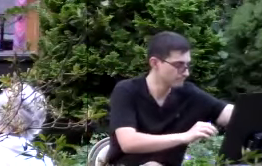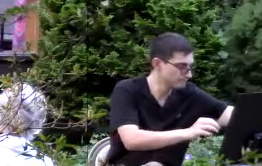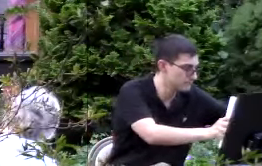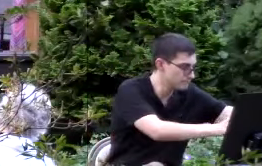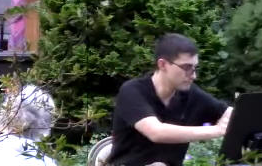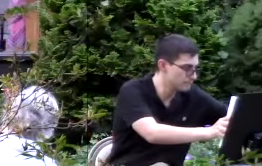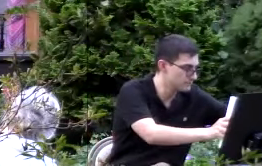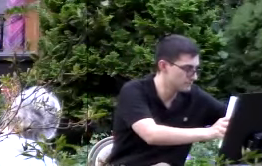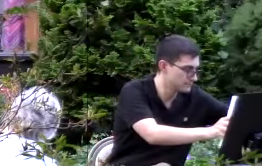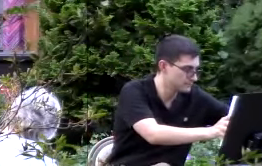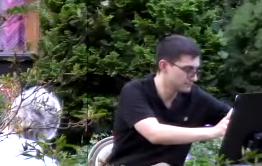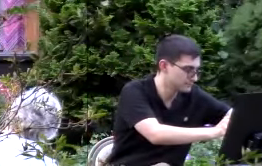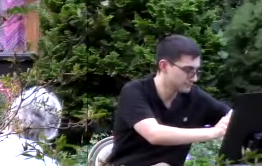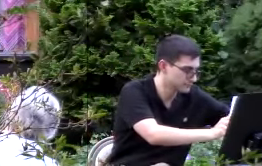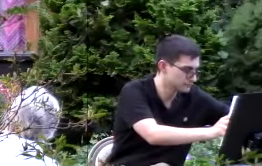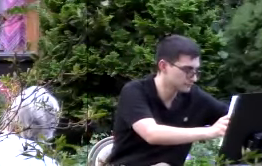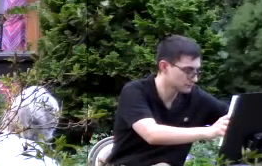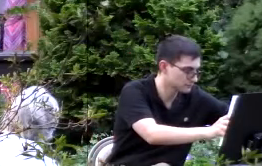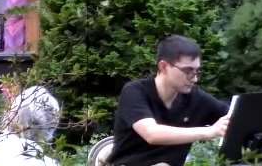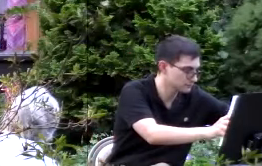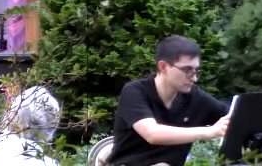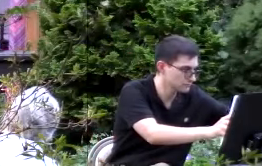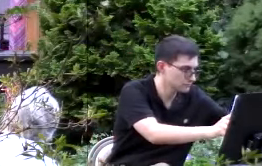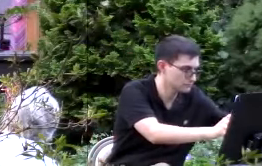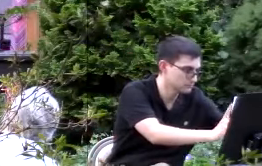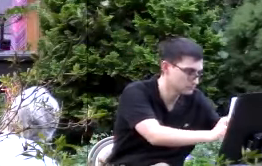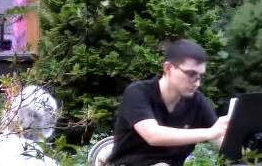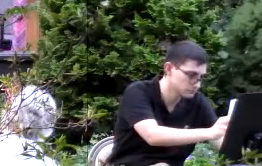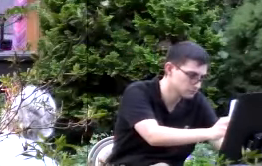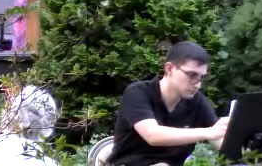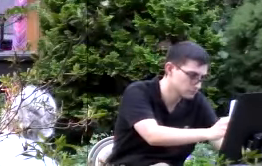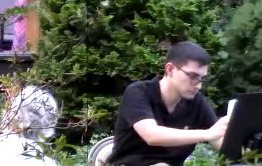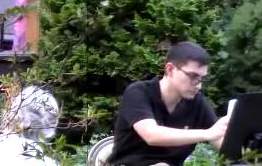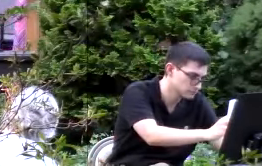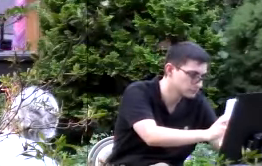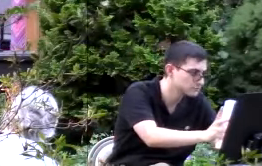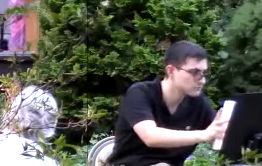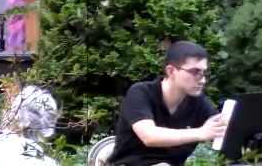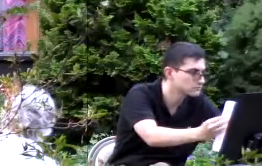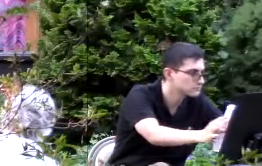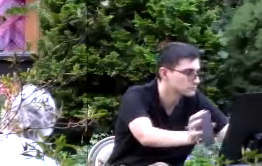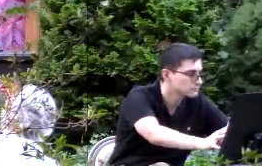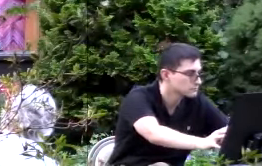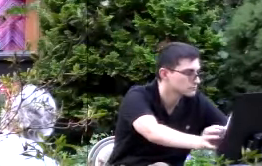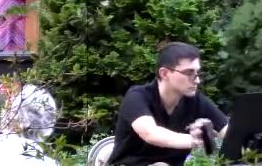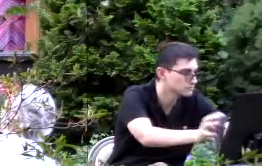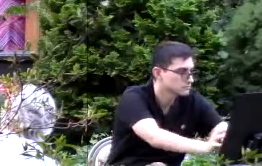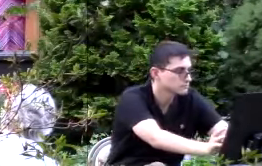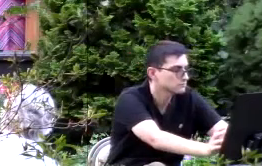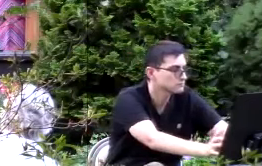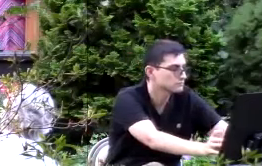Oh, guide my steps and help me find my way. I need